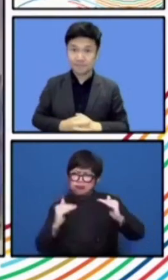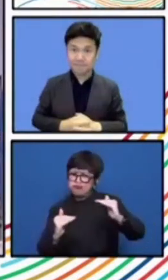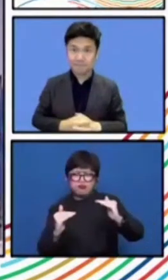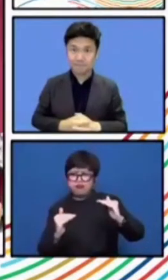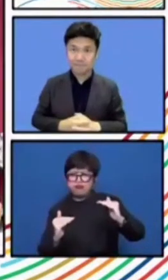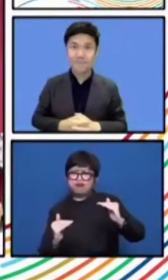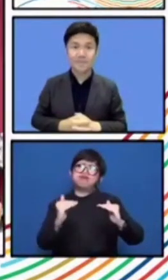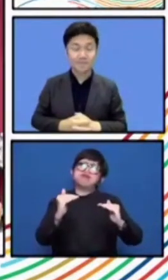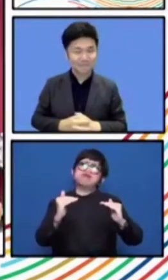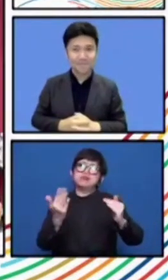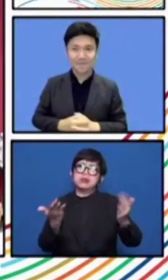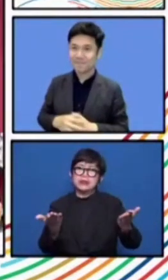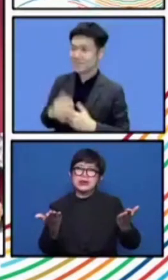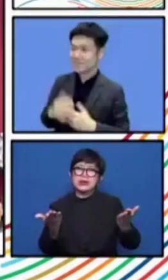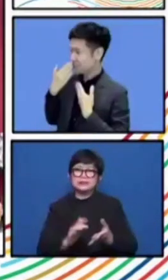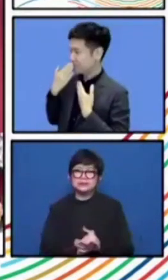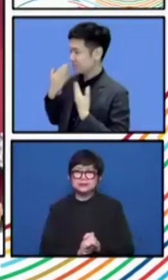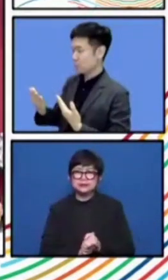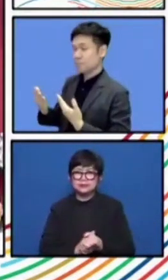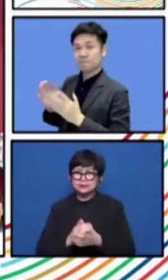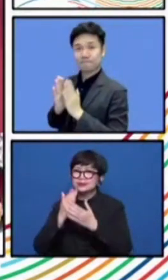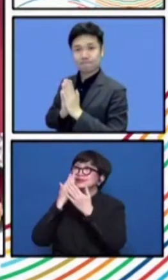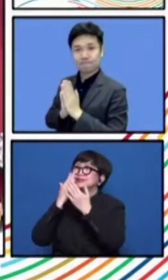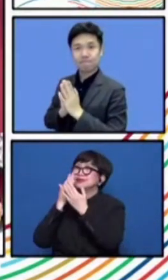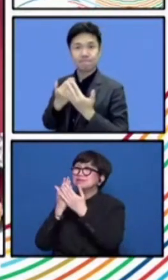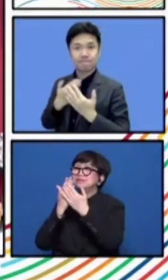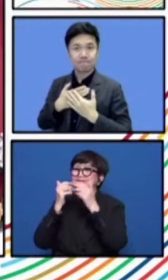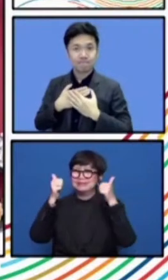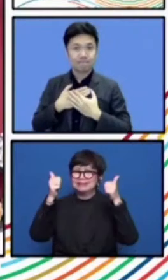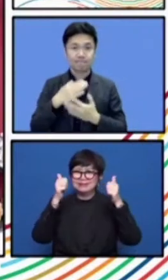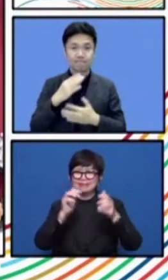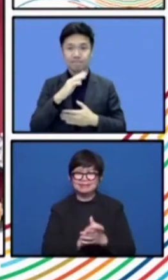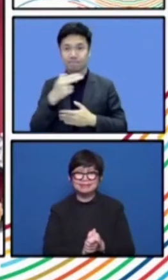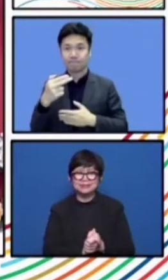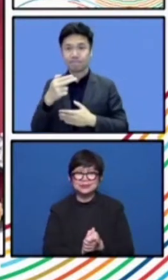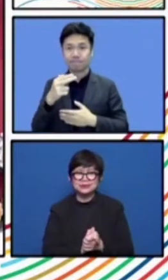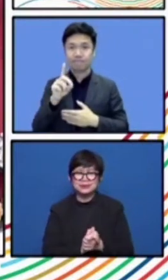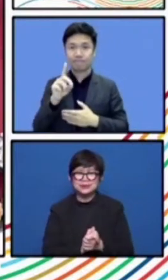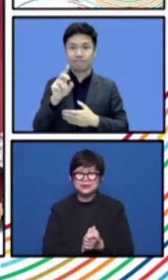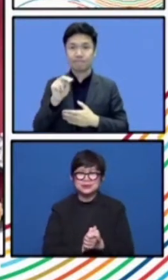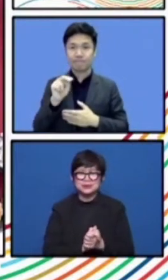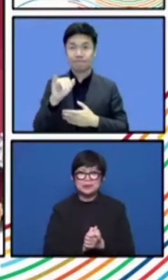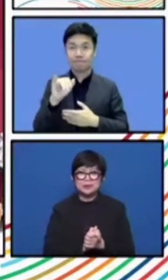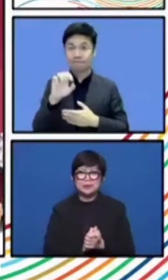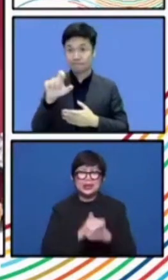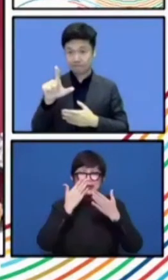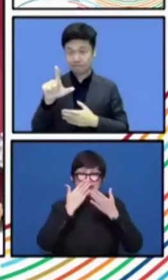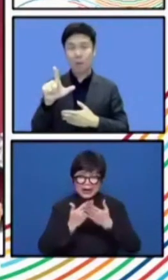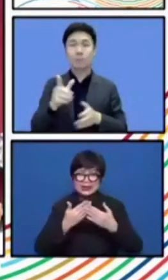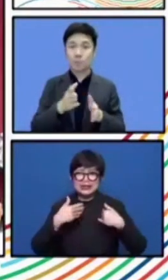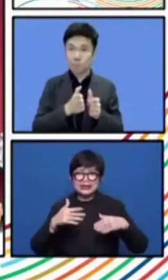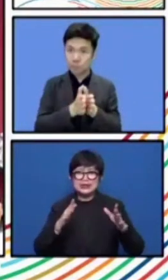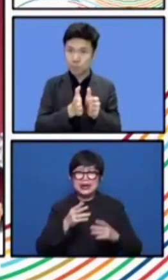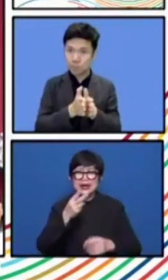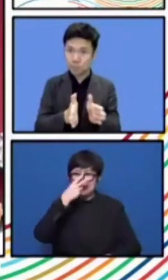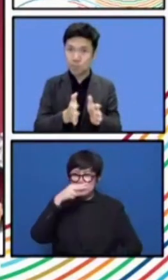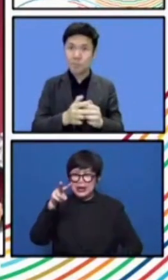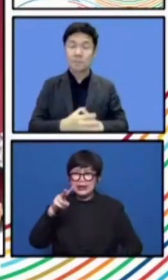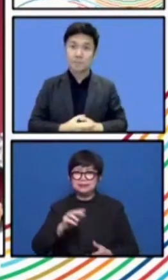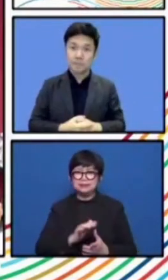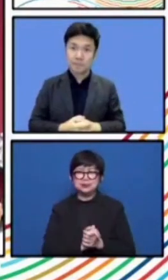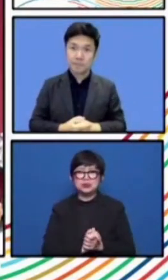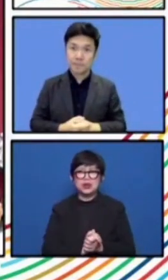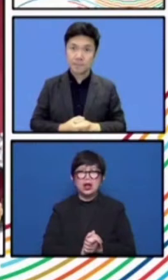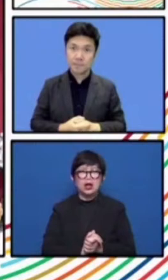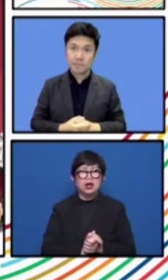thank you very very much Mr Daniel so for highlighting that there's actually no